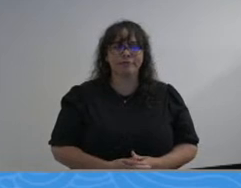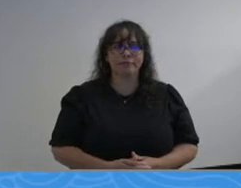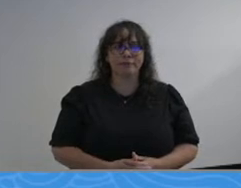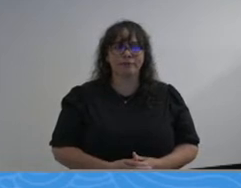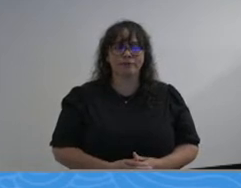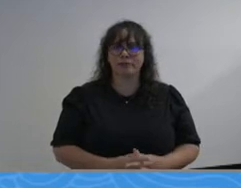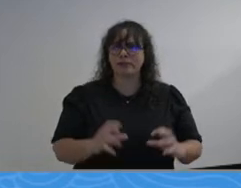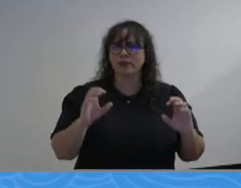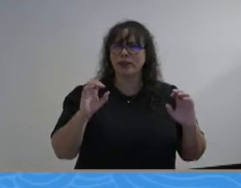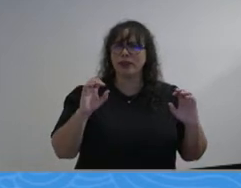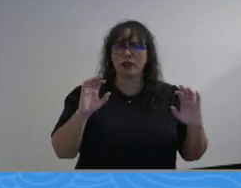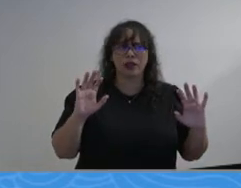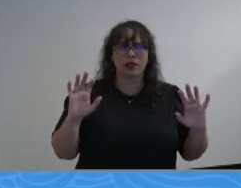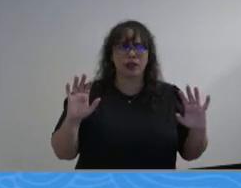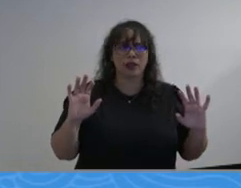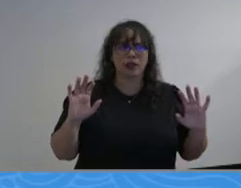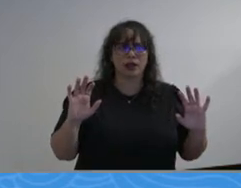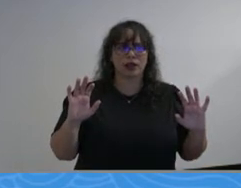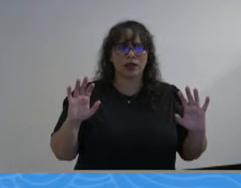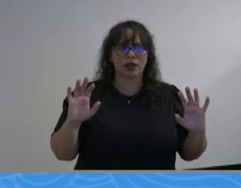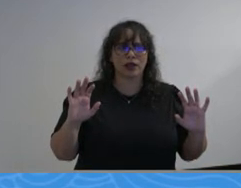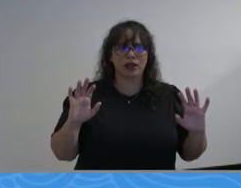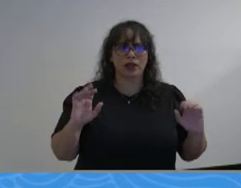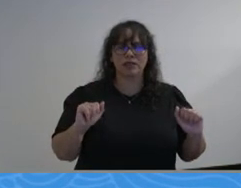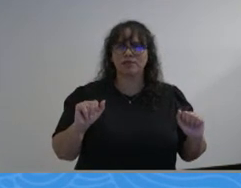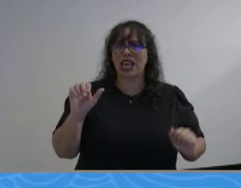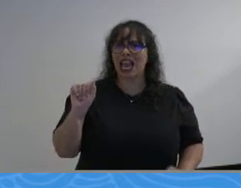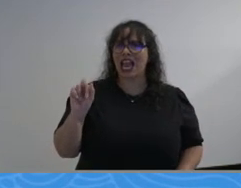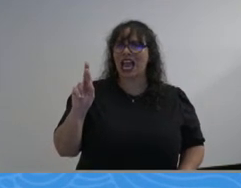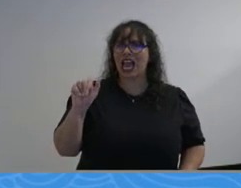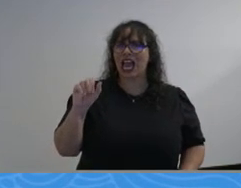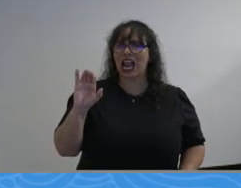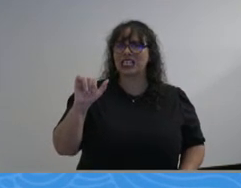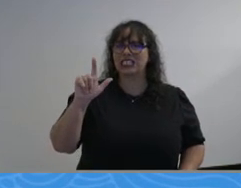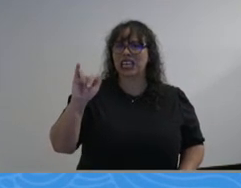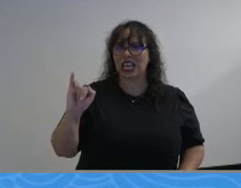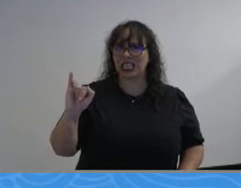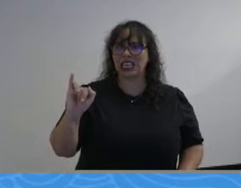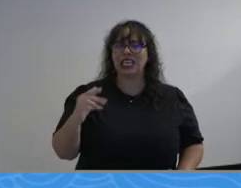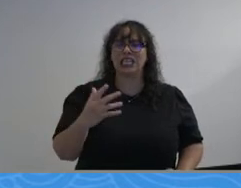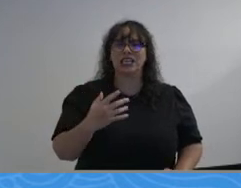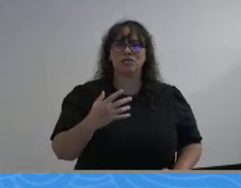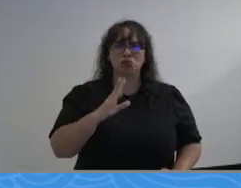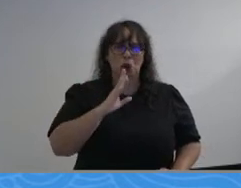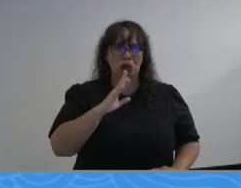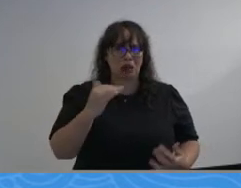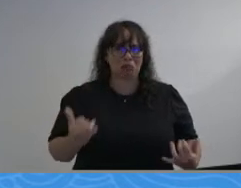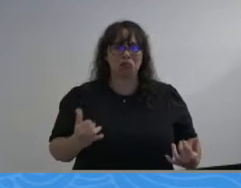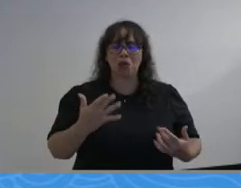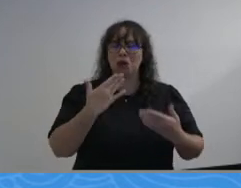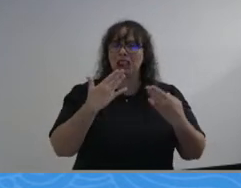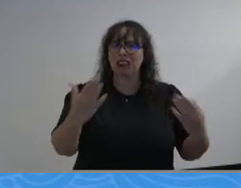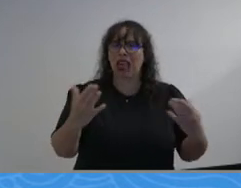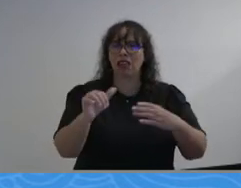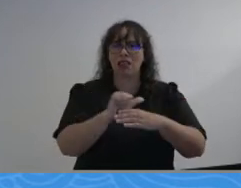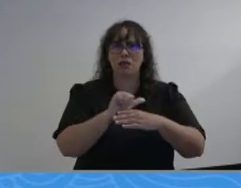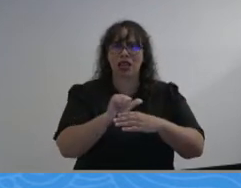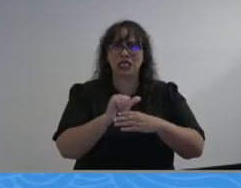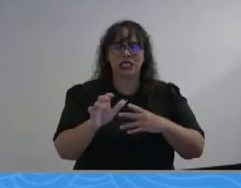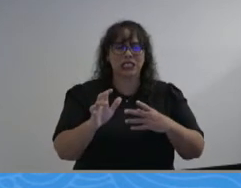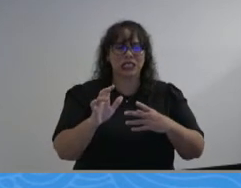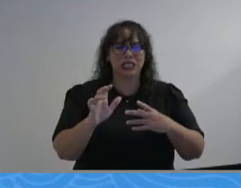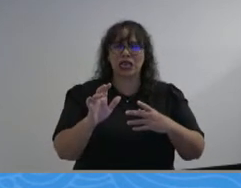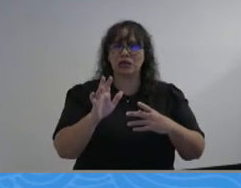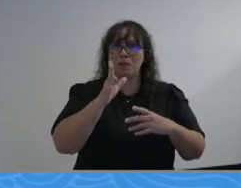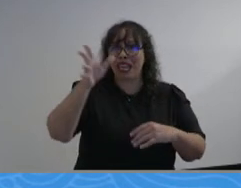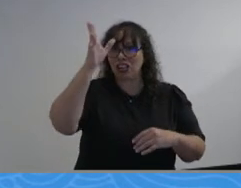And I think we're ready, you know. I want to thank the parents. They practice, and I know we were staying